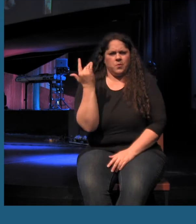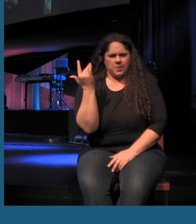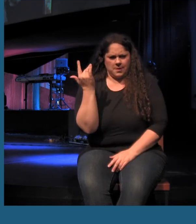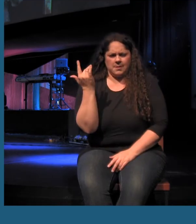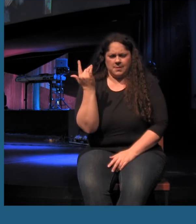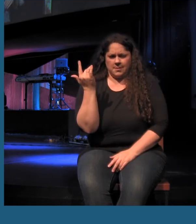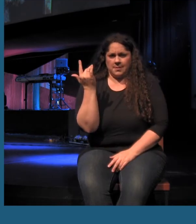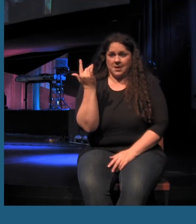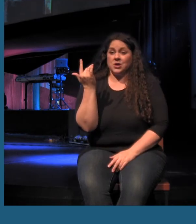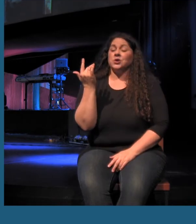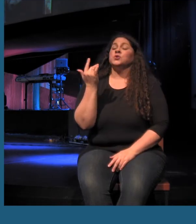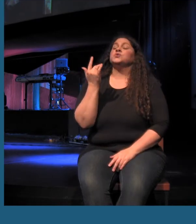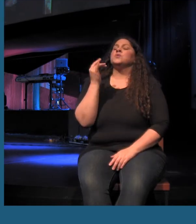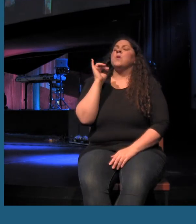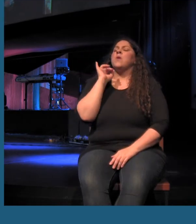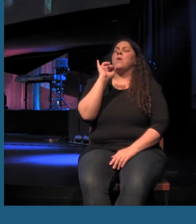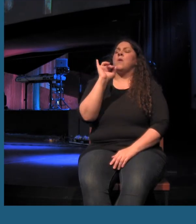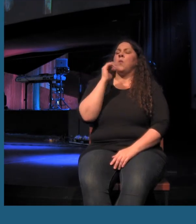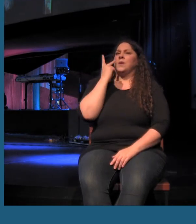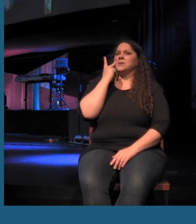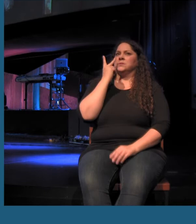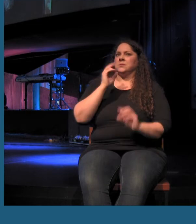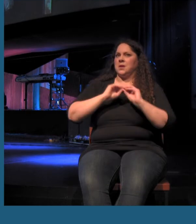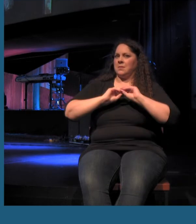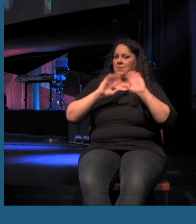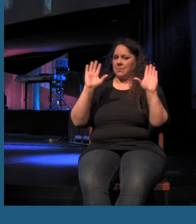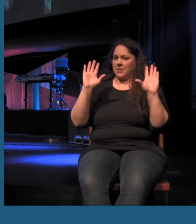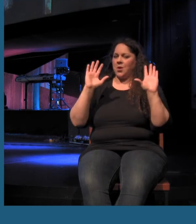Clarity of vision answers the question, why?